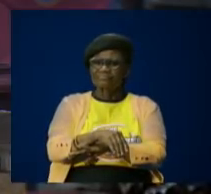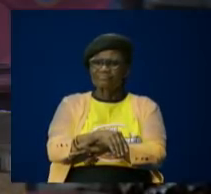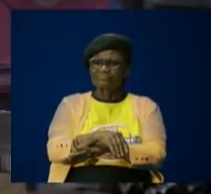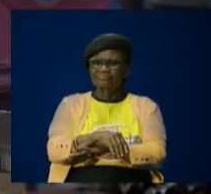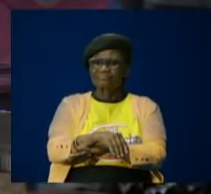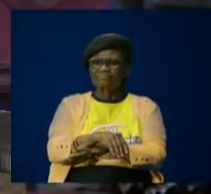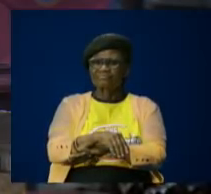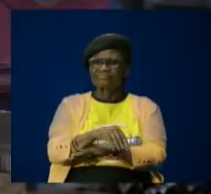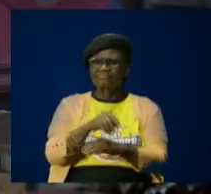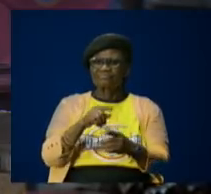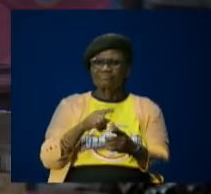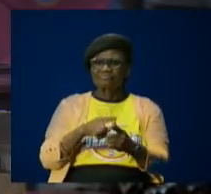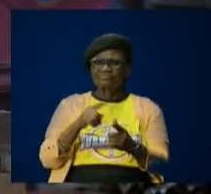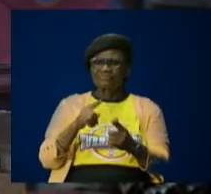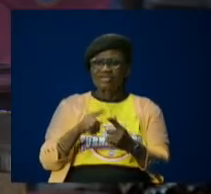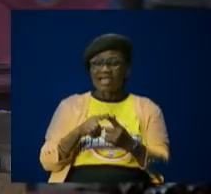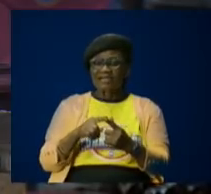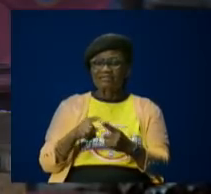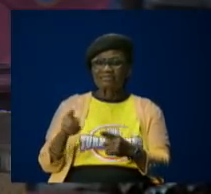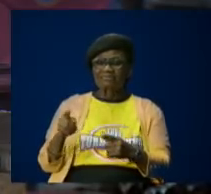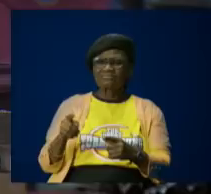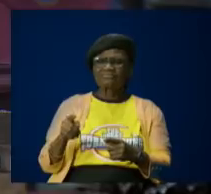And then you say, Father,